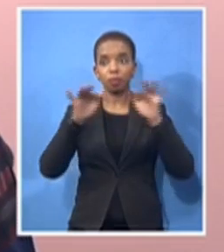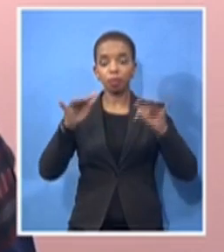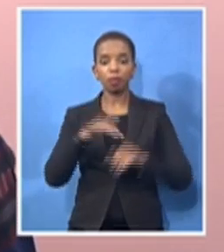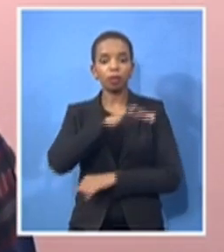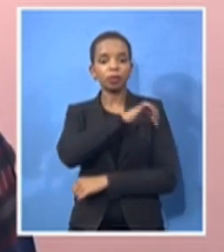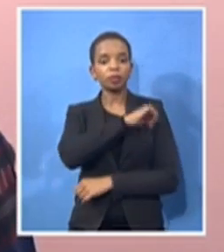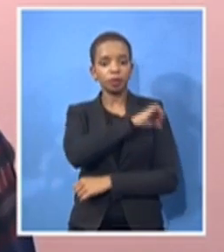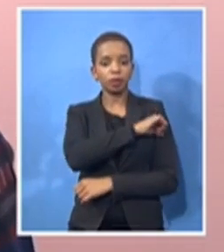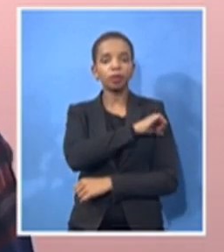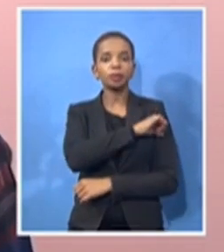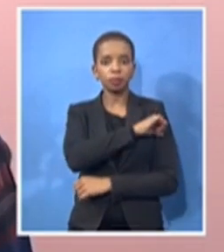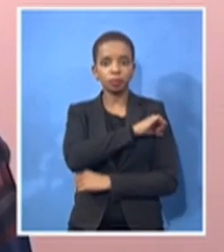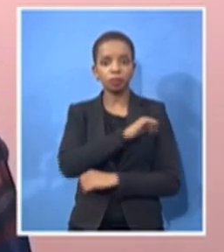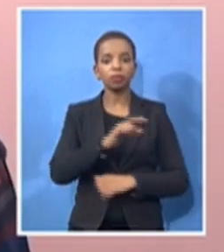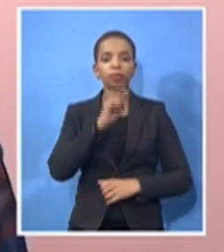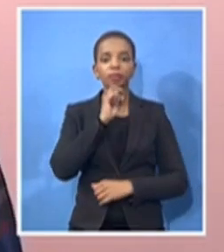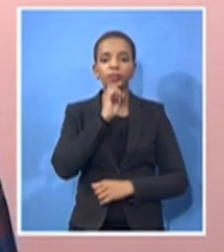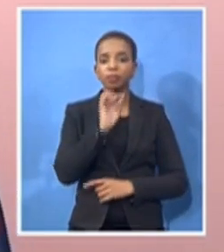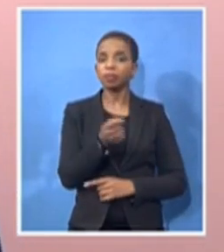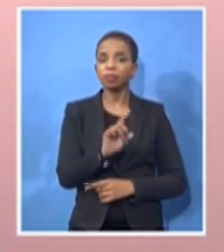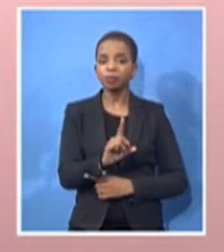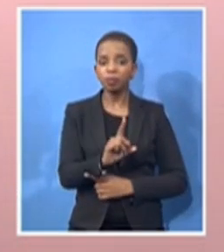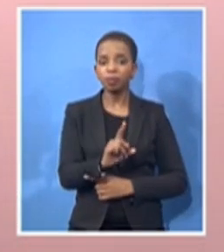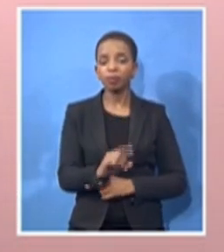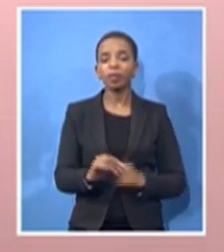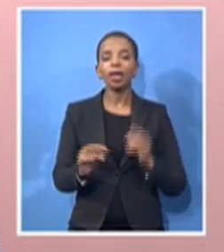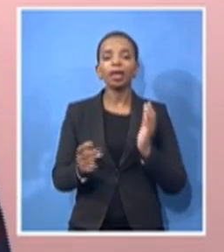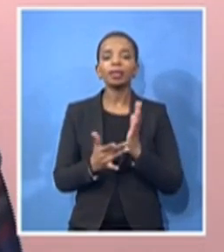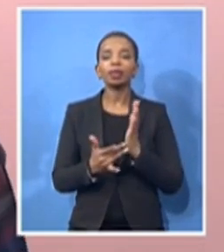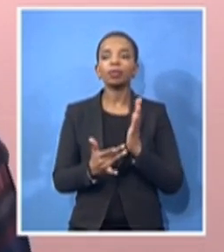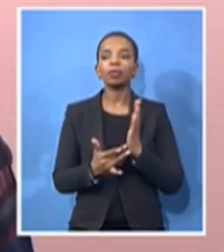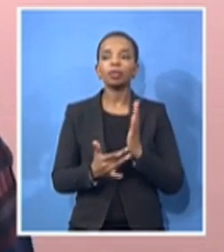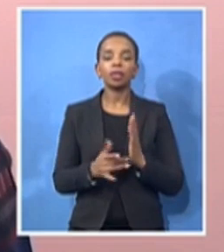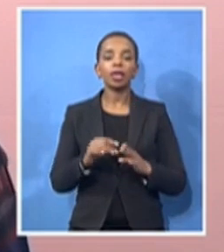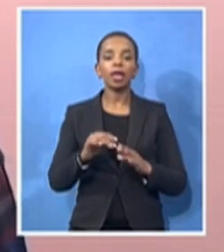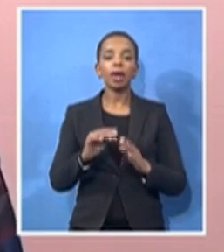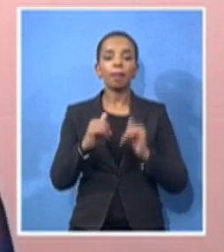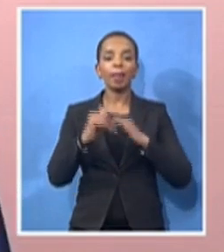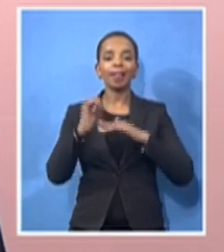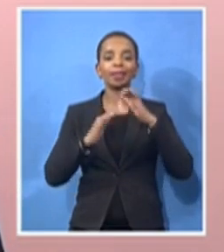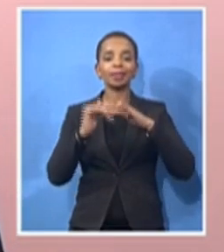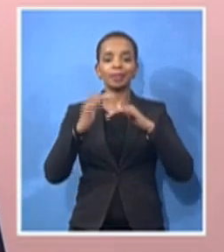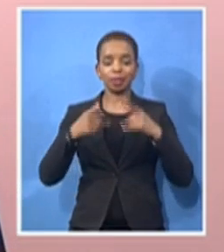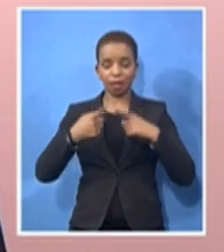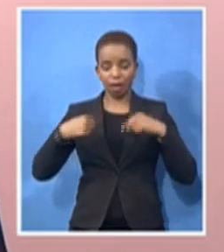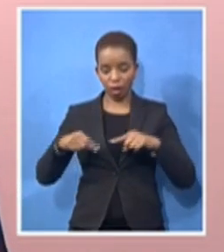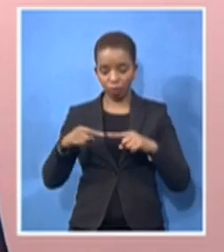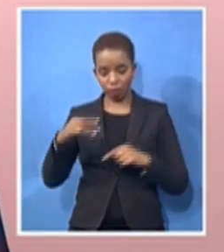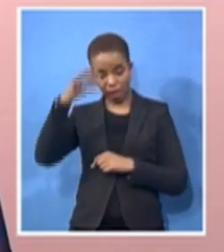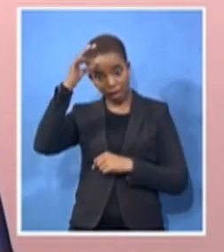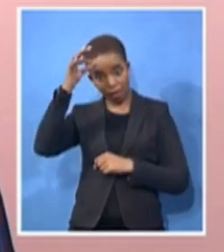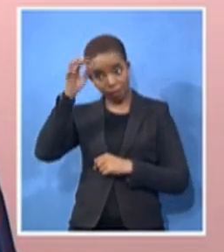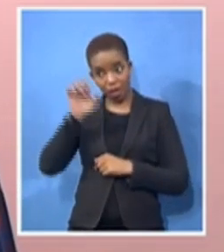technology to add additional beds, which will be required beyond COVID.